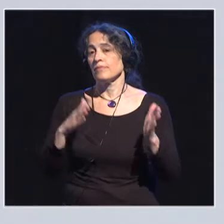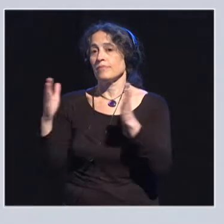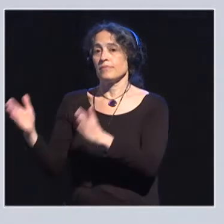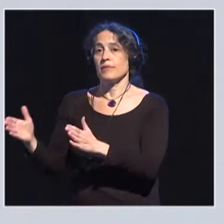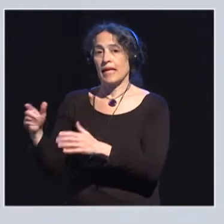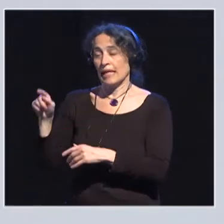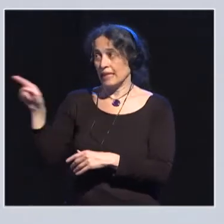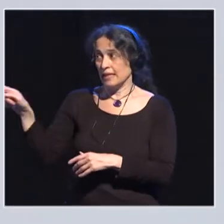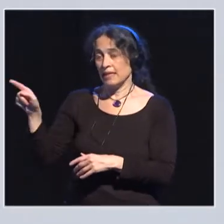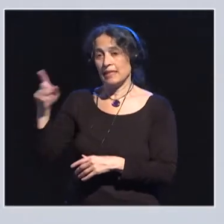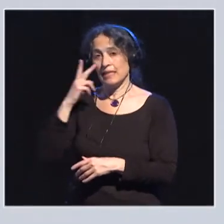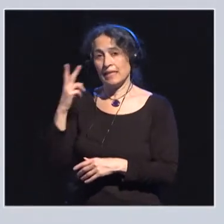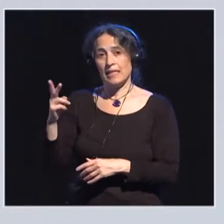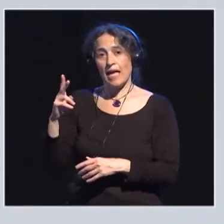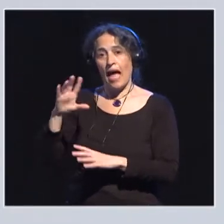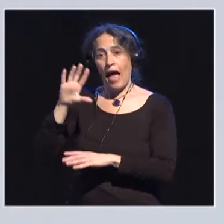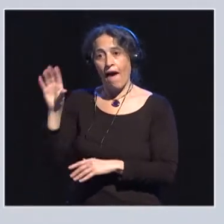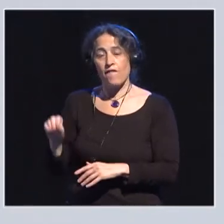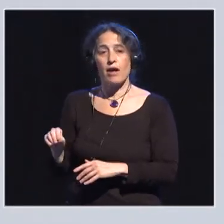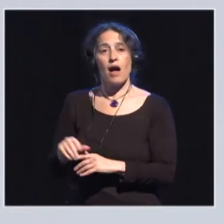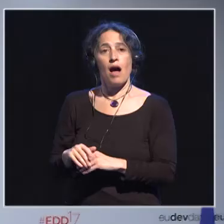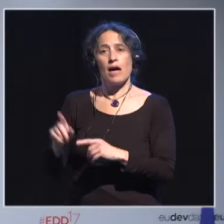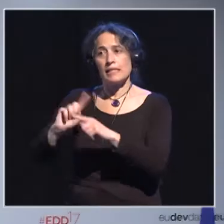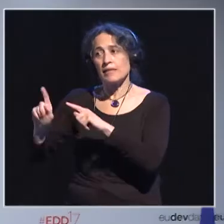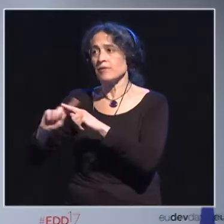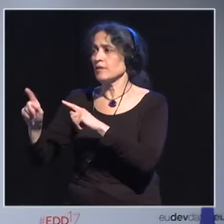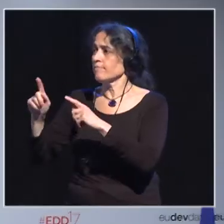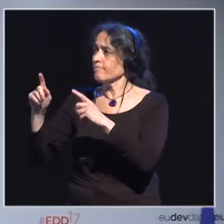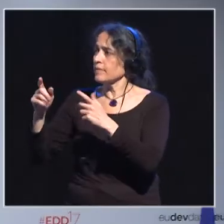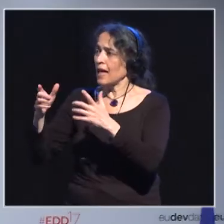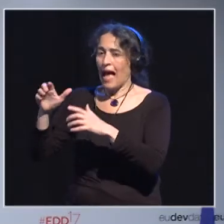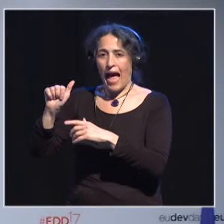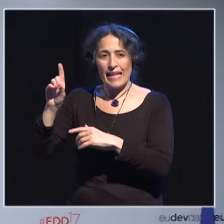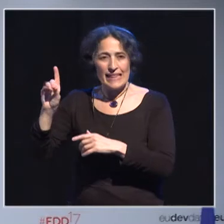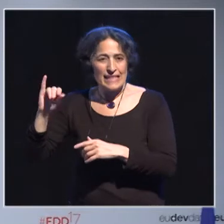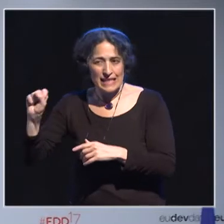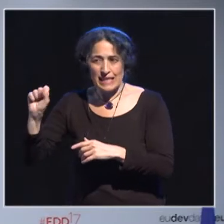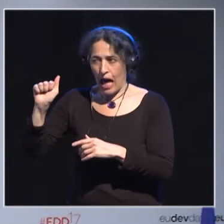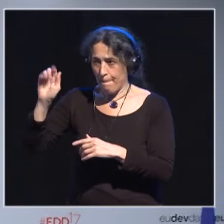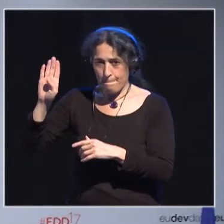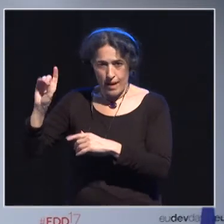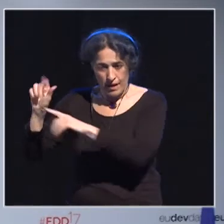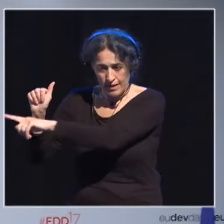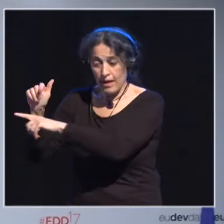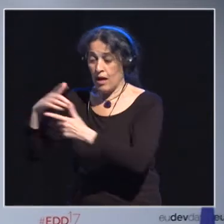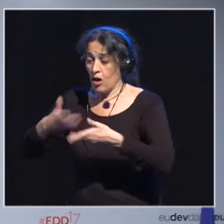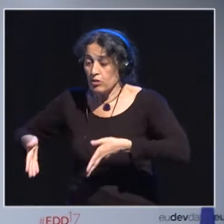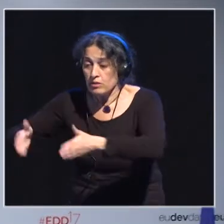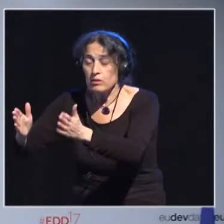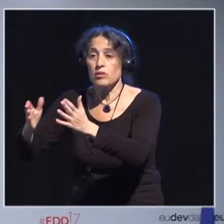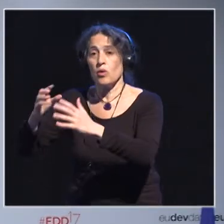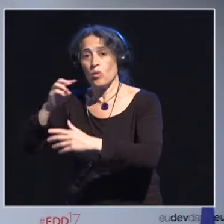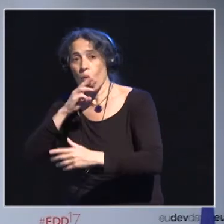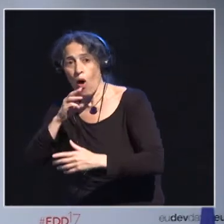and when we were talking about survival issues, about drinking water, about food, about roads, about